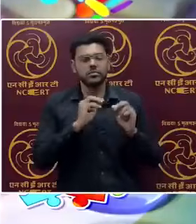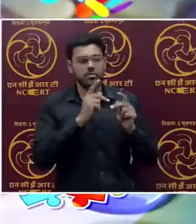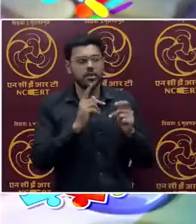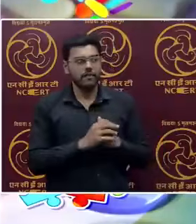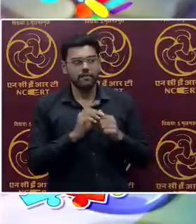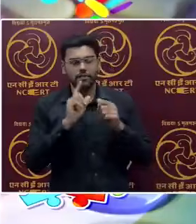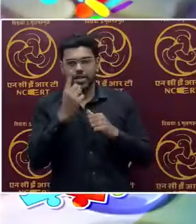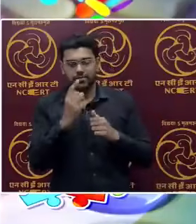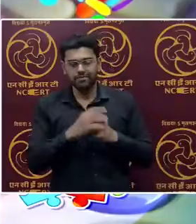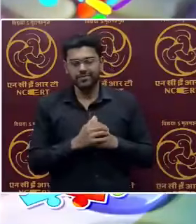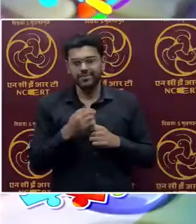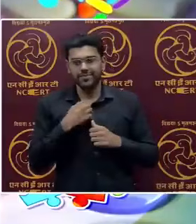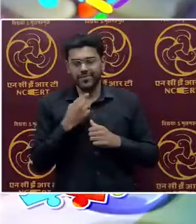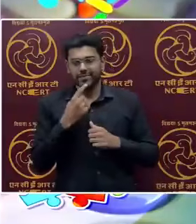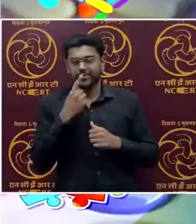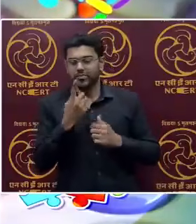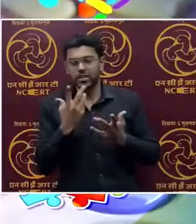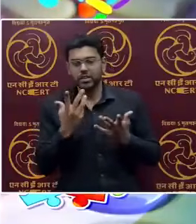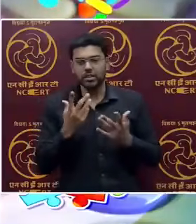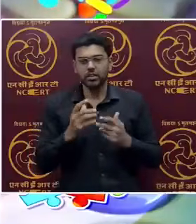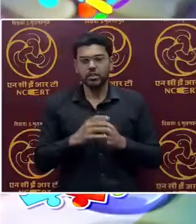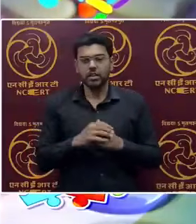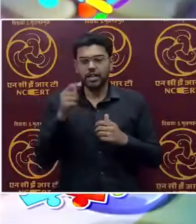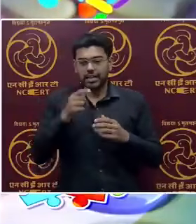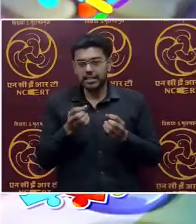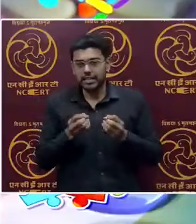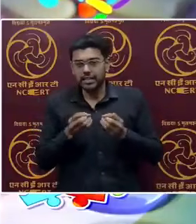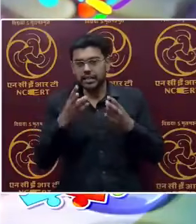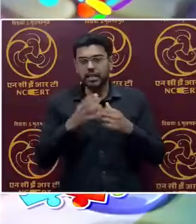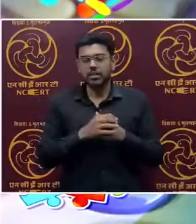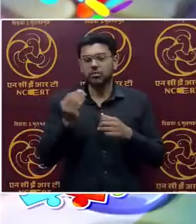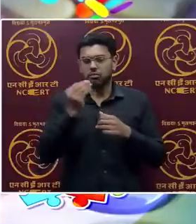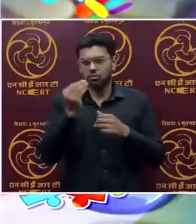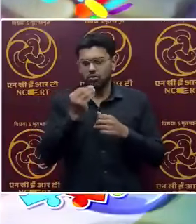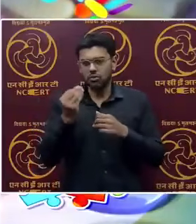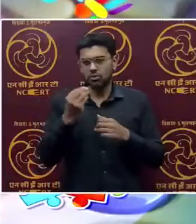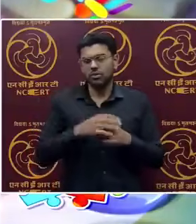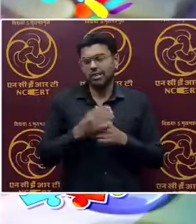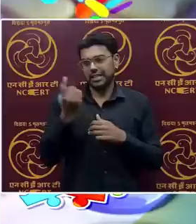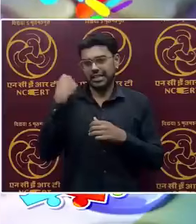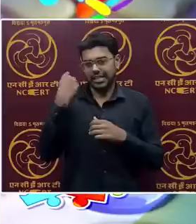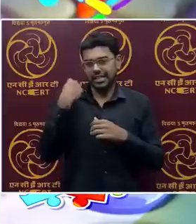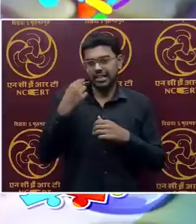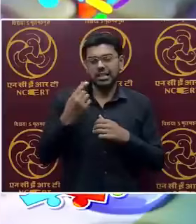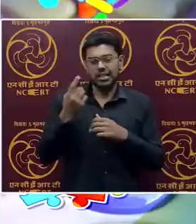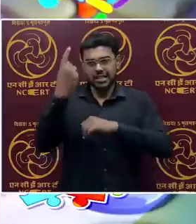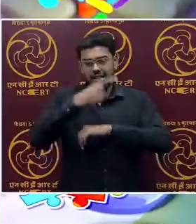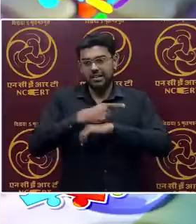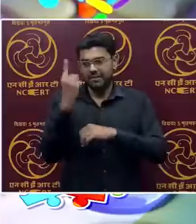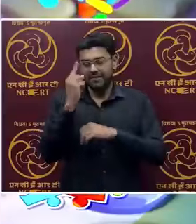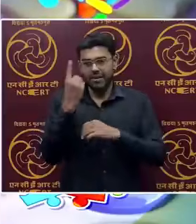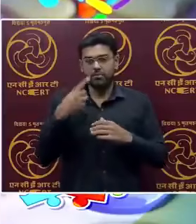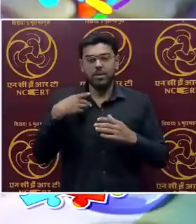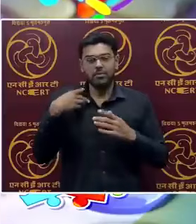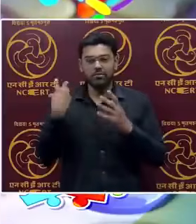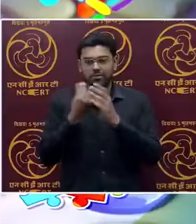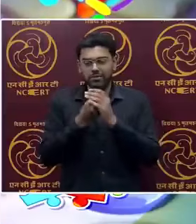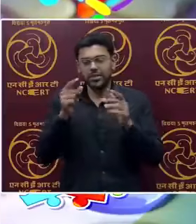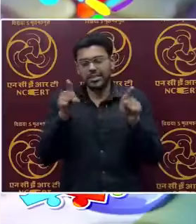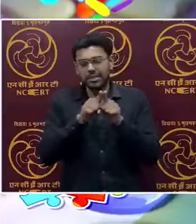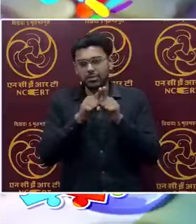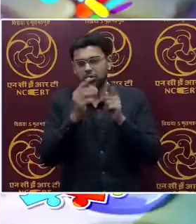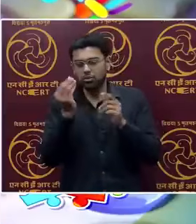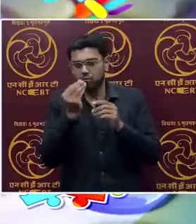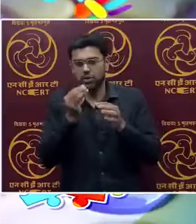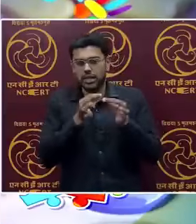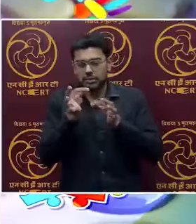of all, I want to just start by restating a few things that would have been covered in the session yesterday by Mrs. Indrani Basu and